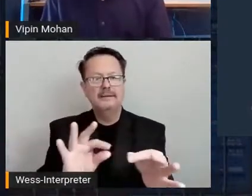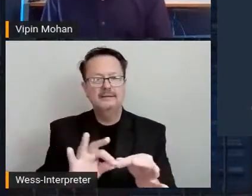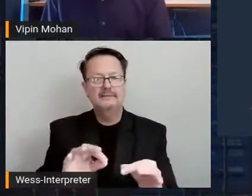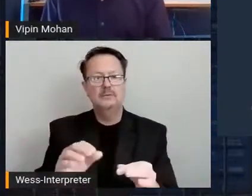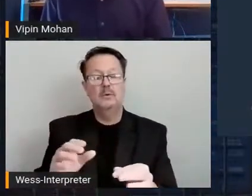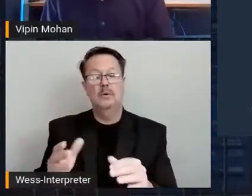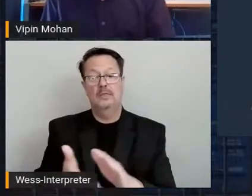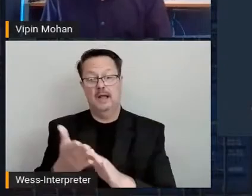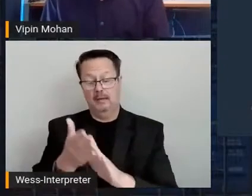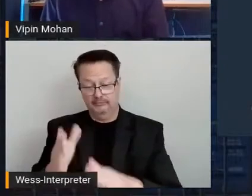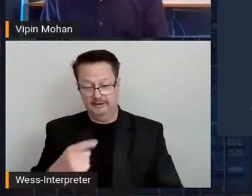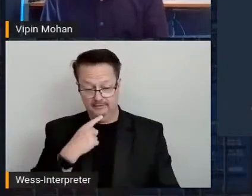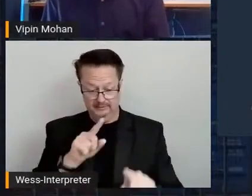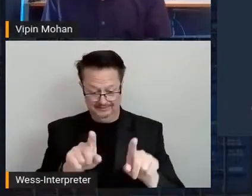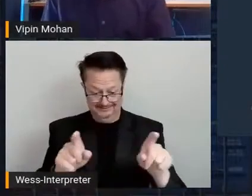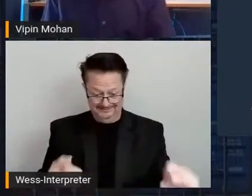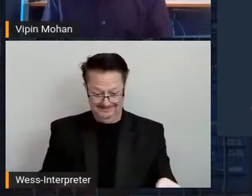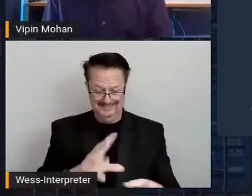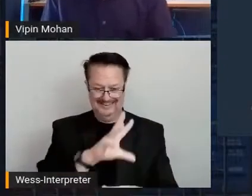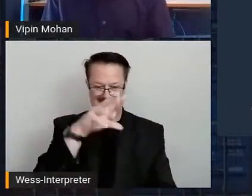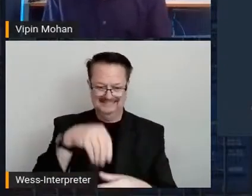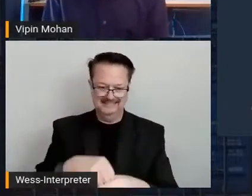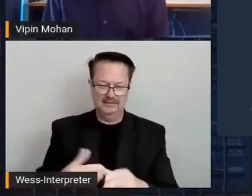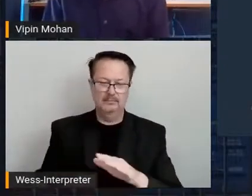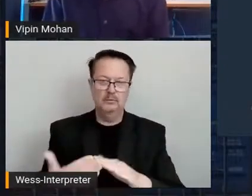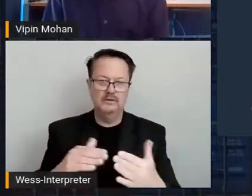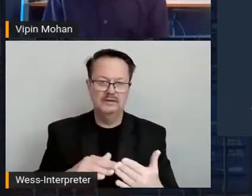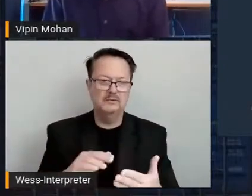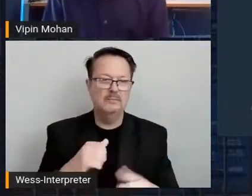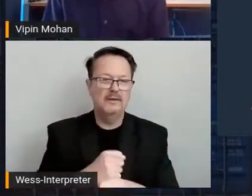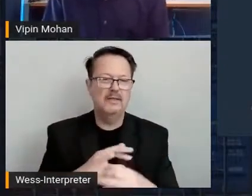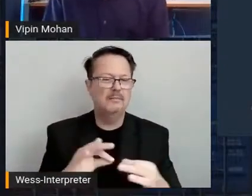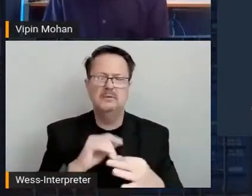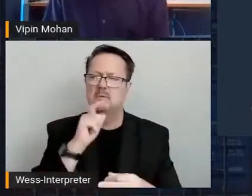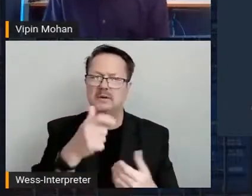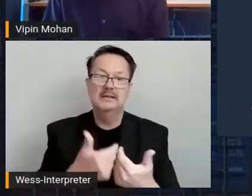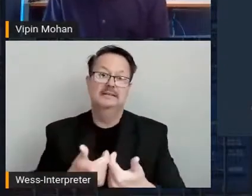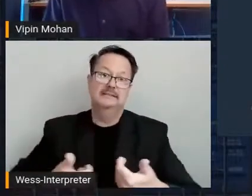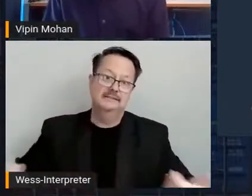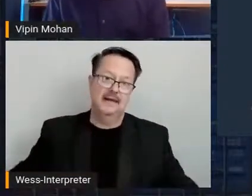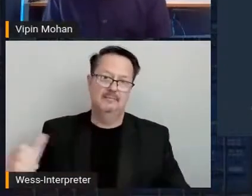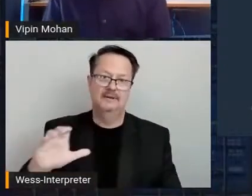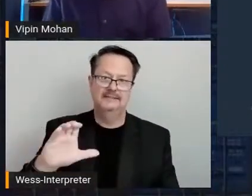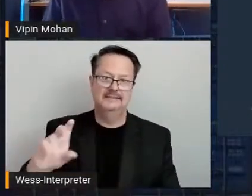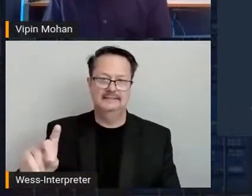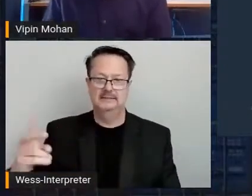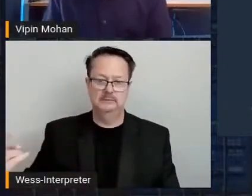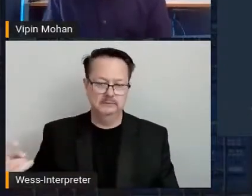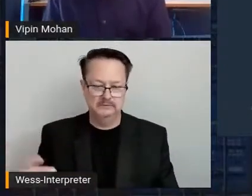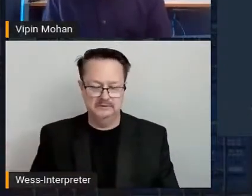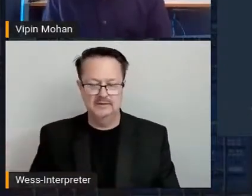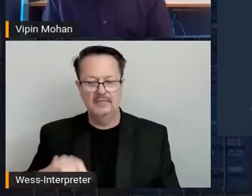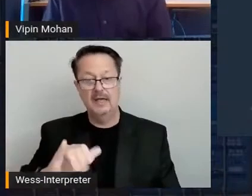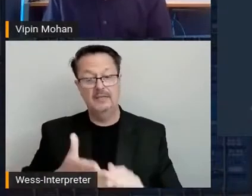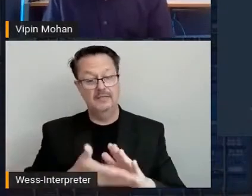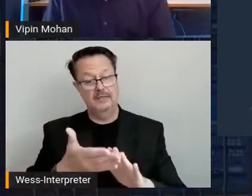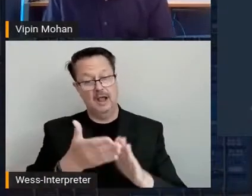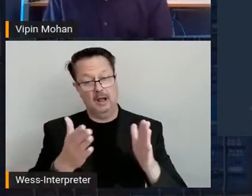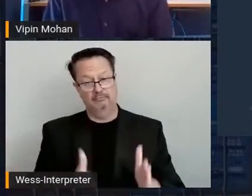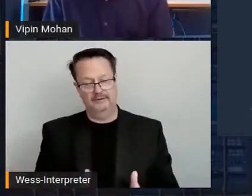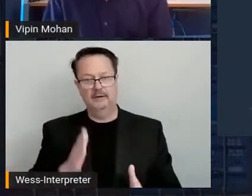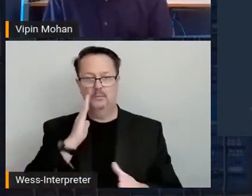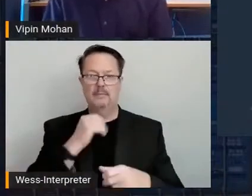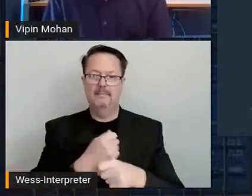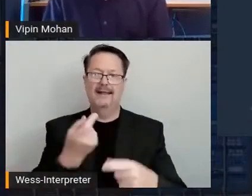triggered the deployment inside Kubernetes, which means that you don't need a separate CD tool. And it's the operator that makes GitOps happen in